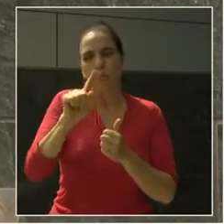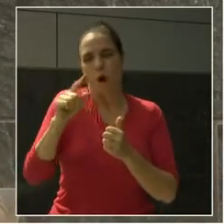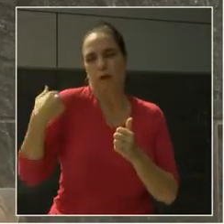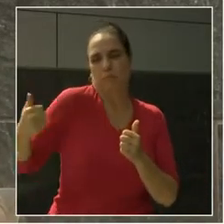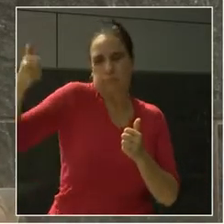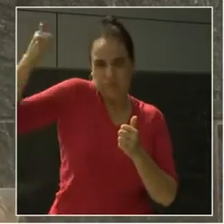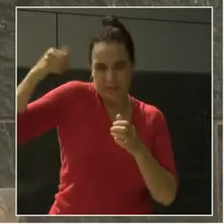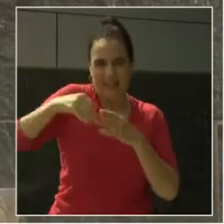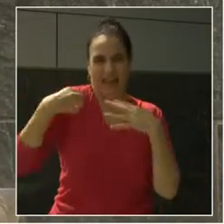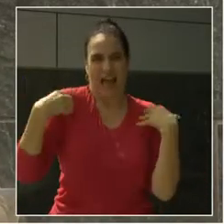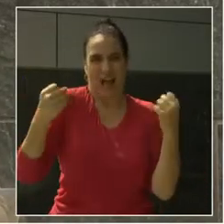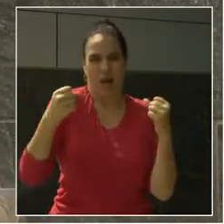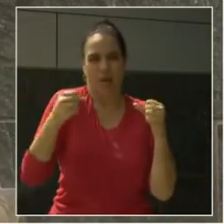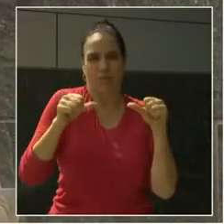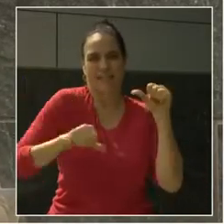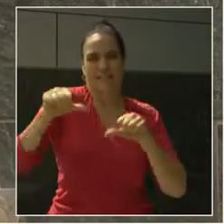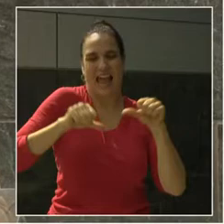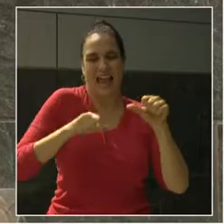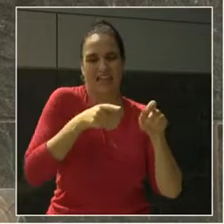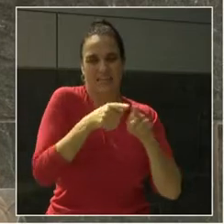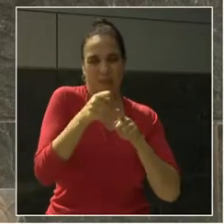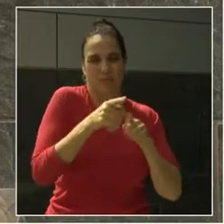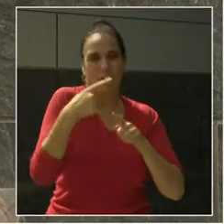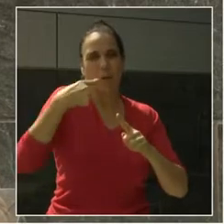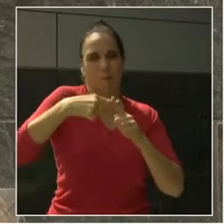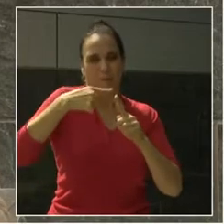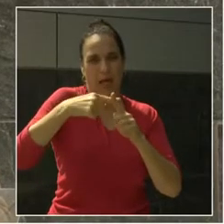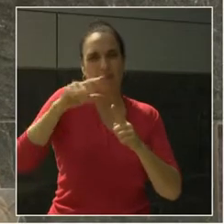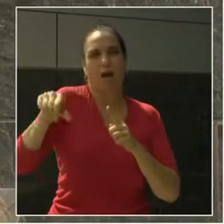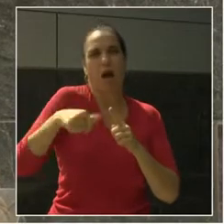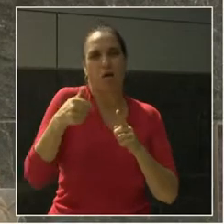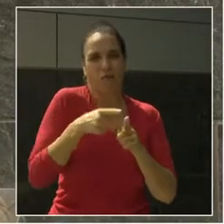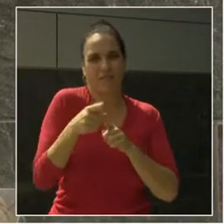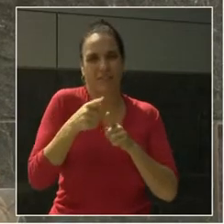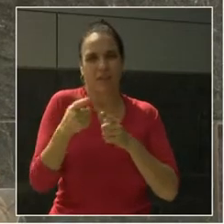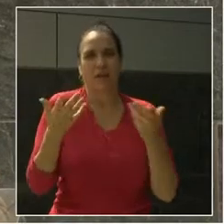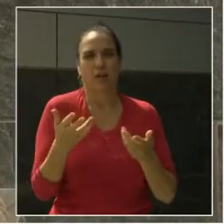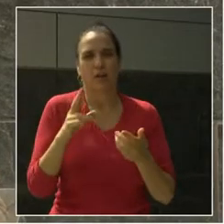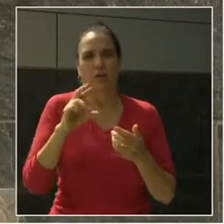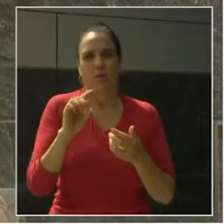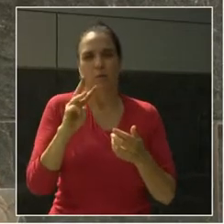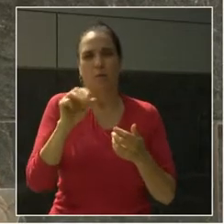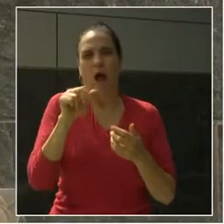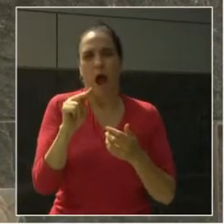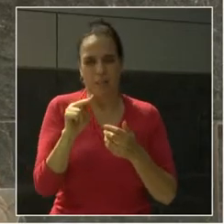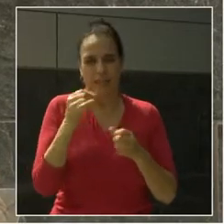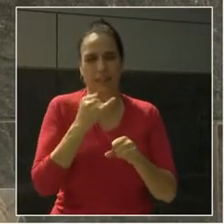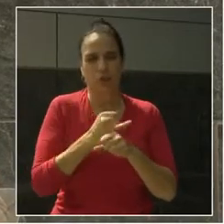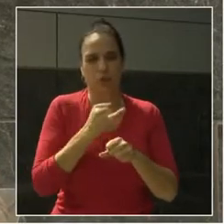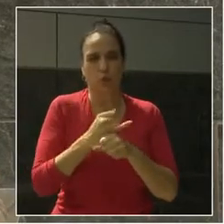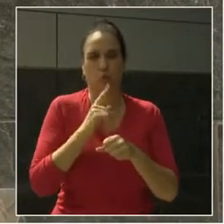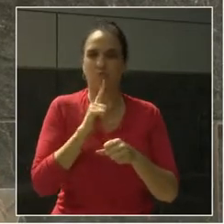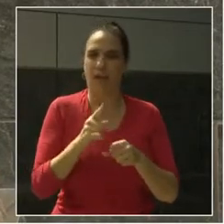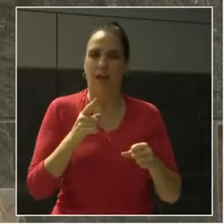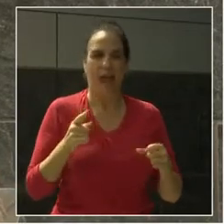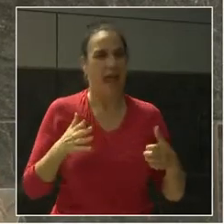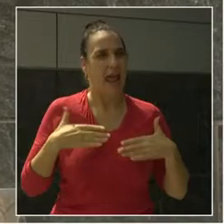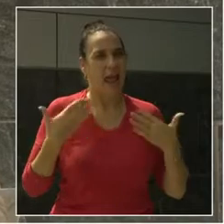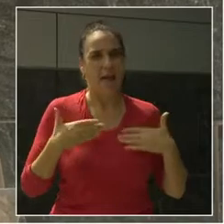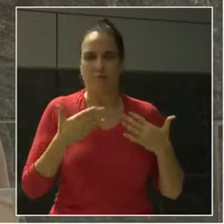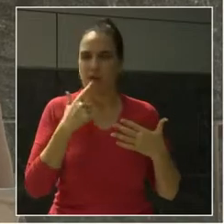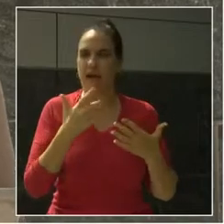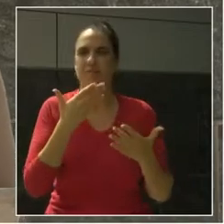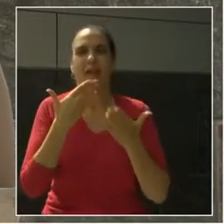health sciences and other fields, like here at the Rodham Institute. And we are very grateful to the